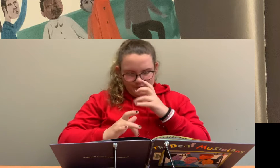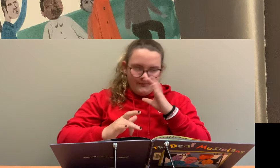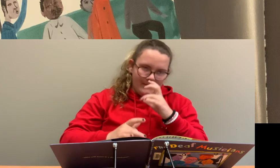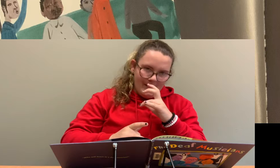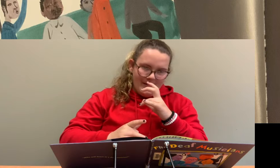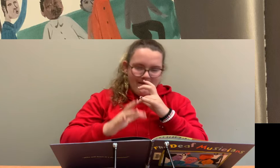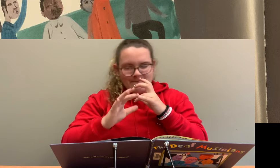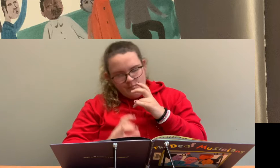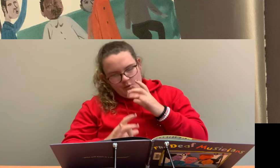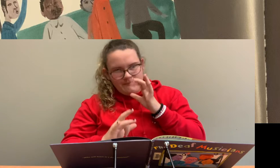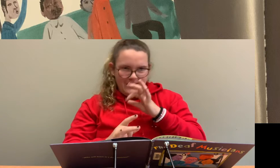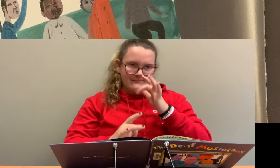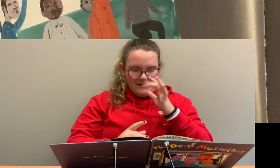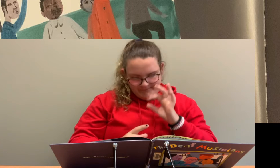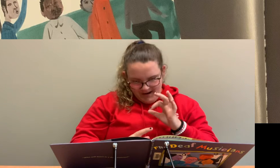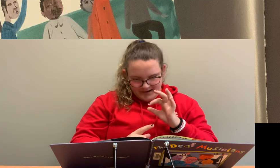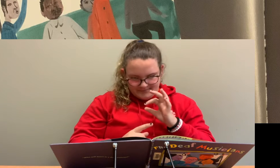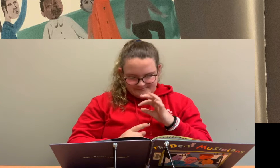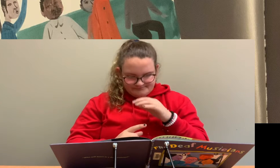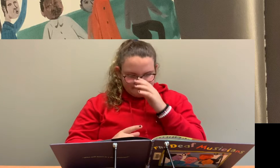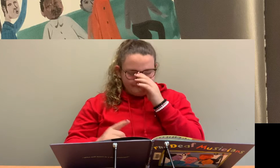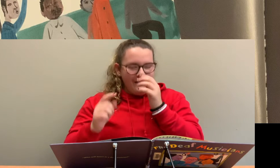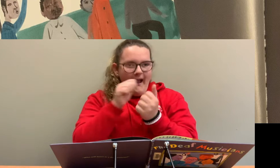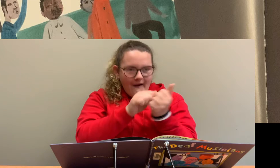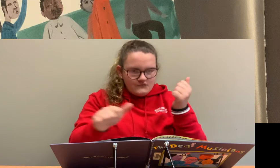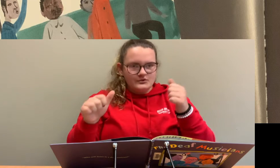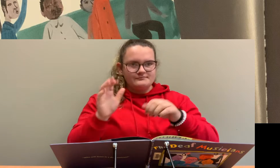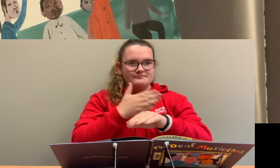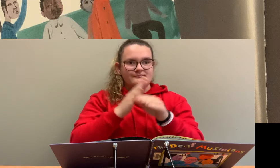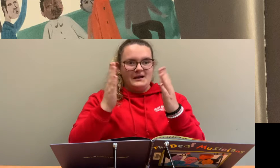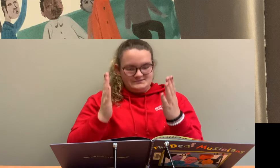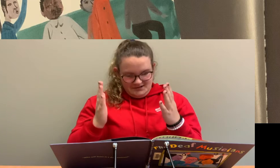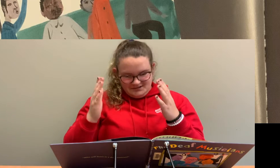made noise like the sax.